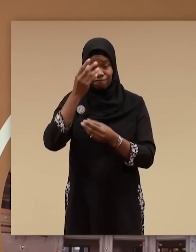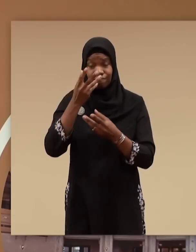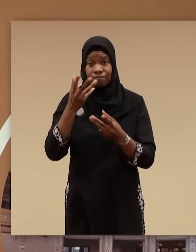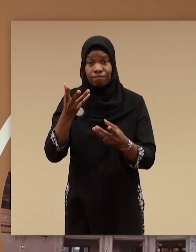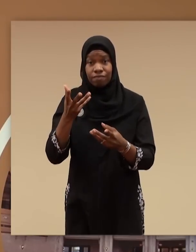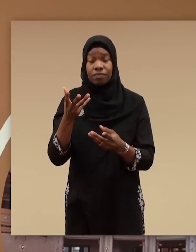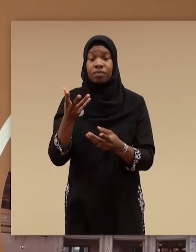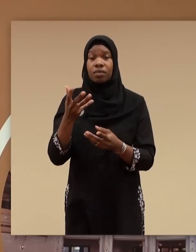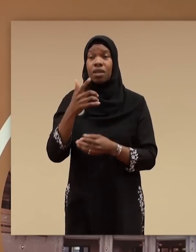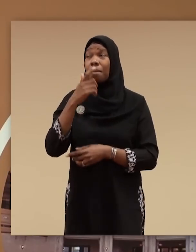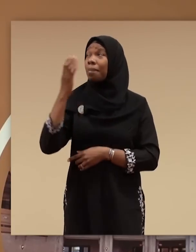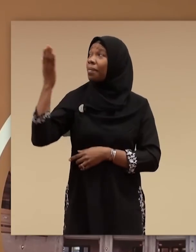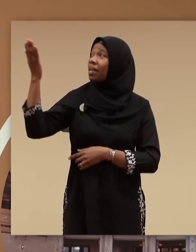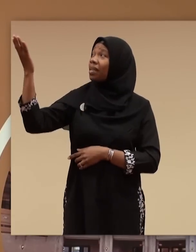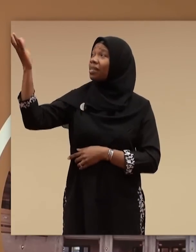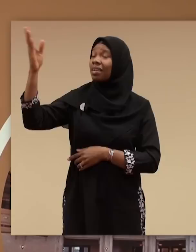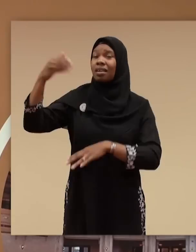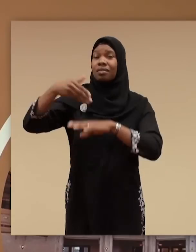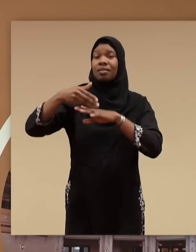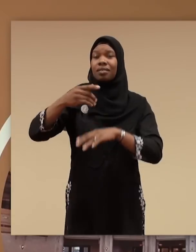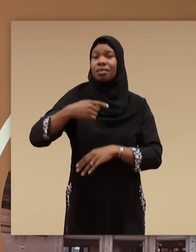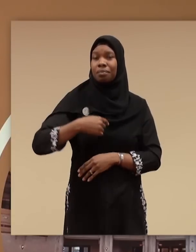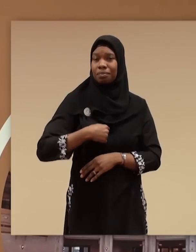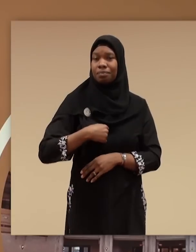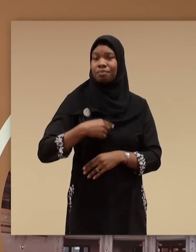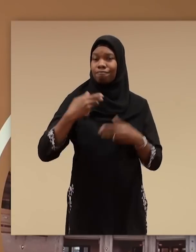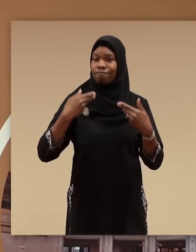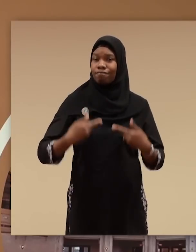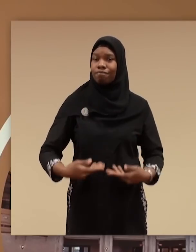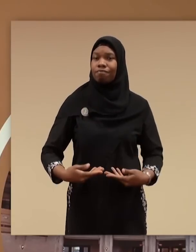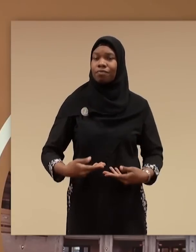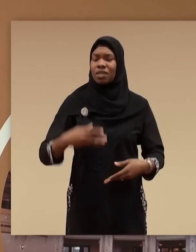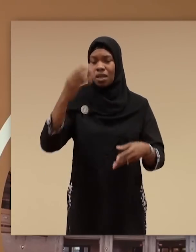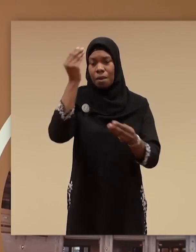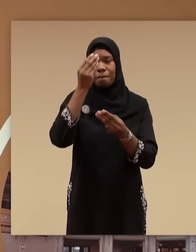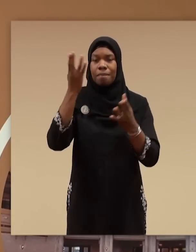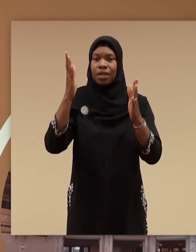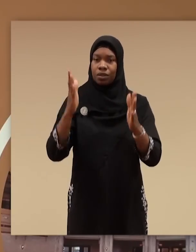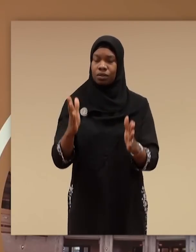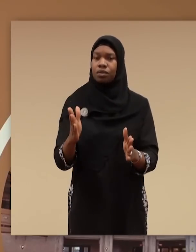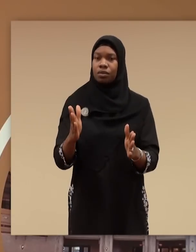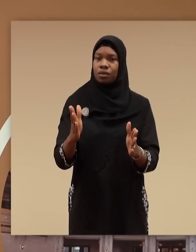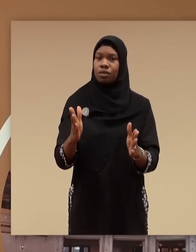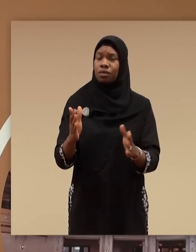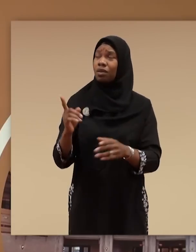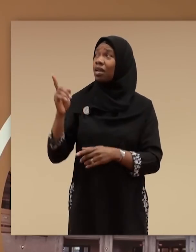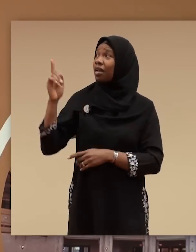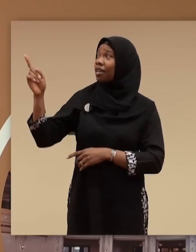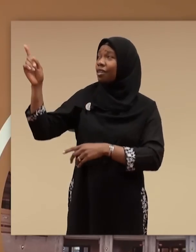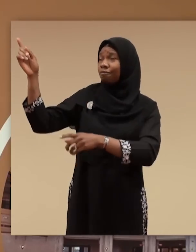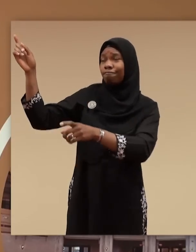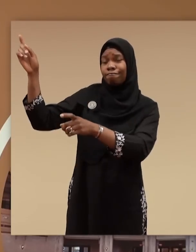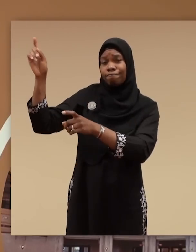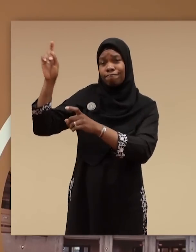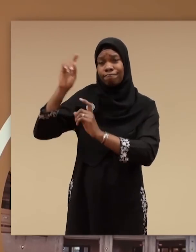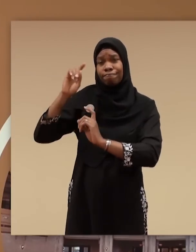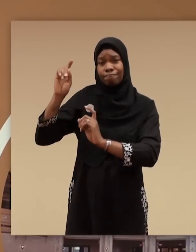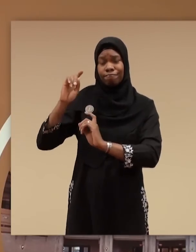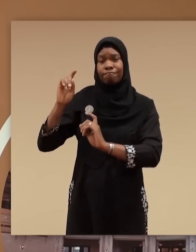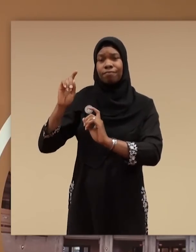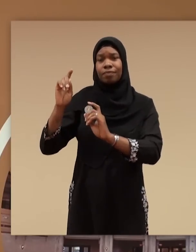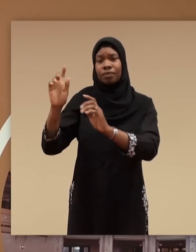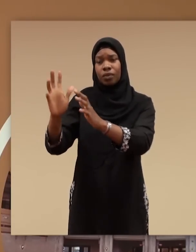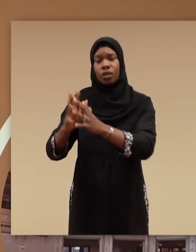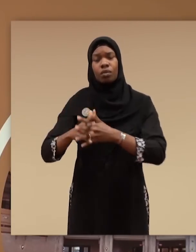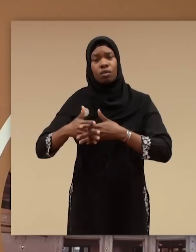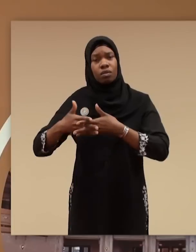messenger, and he revealed unto me a book, and he